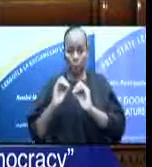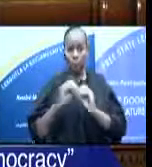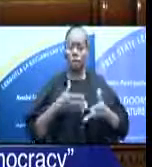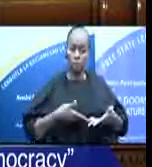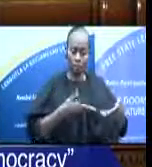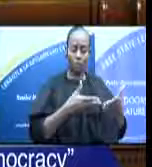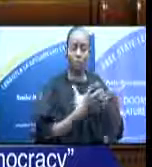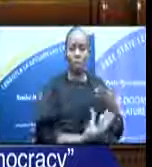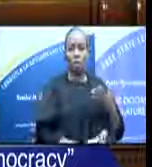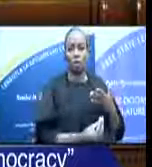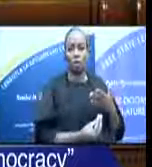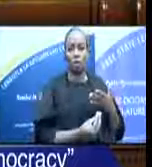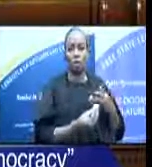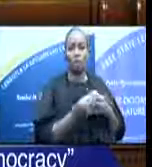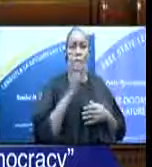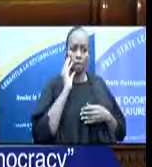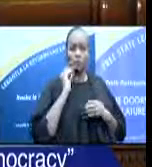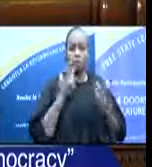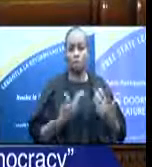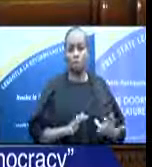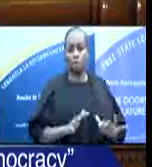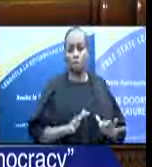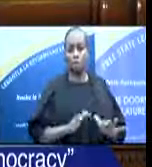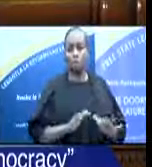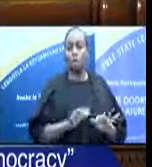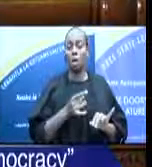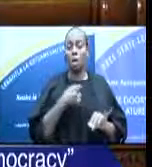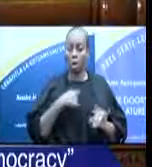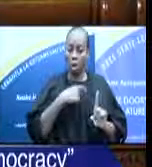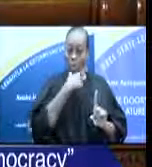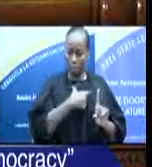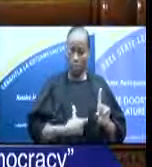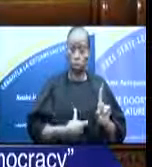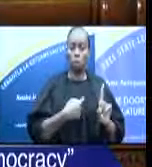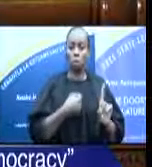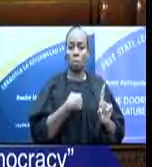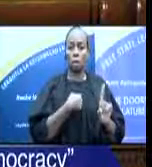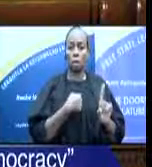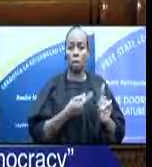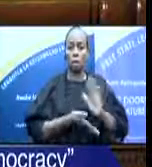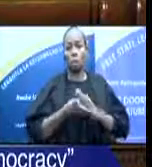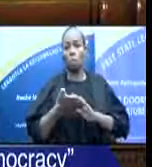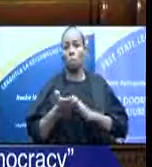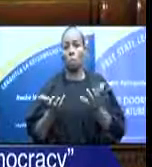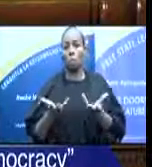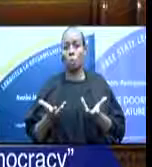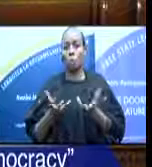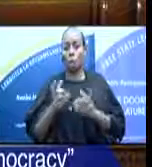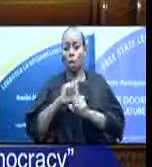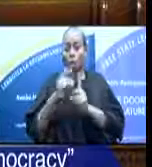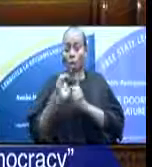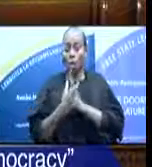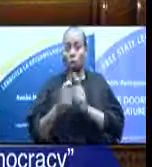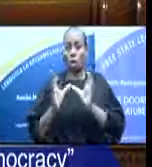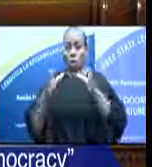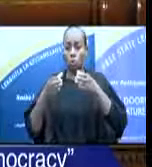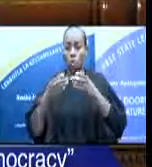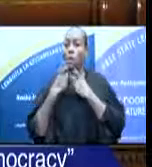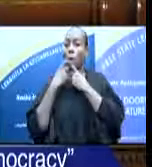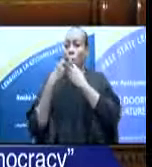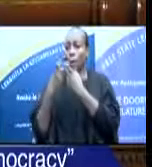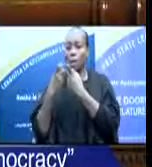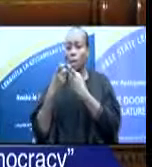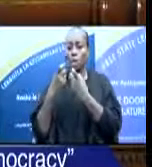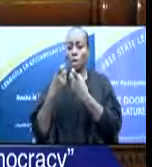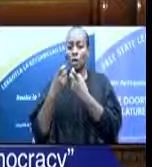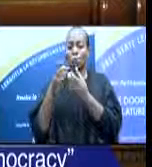services. I've experienced it. I personally found that I mostly only certain cultural groups complaining. The